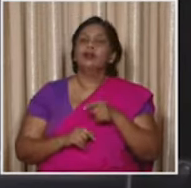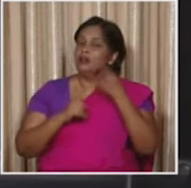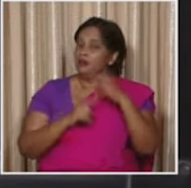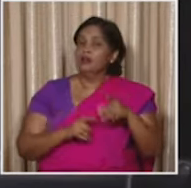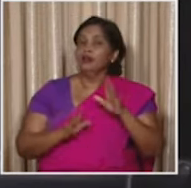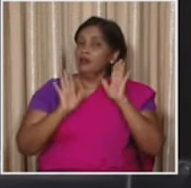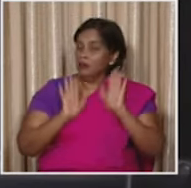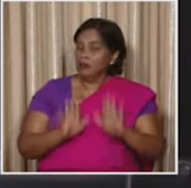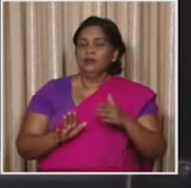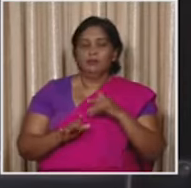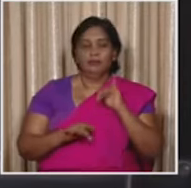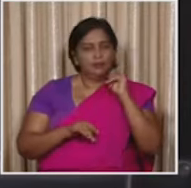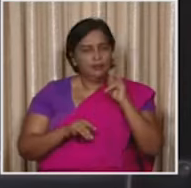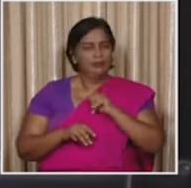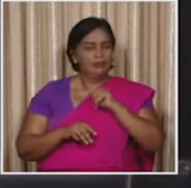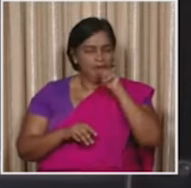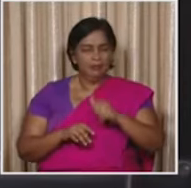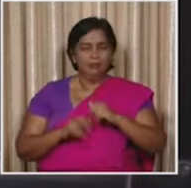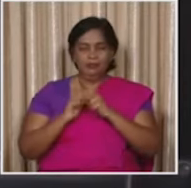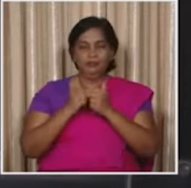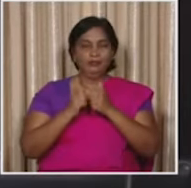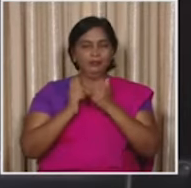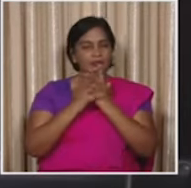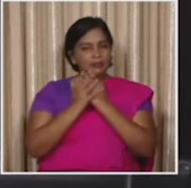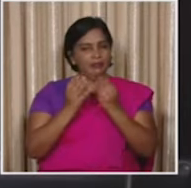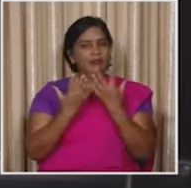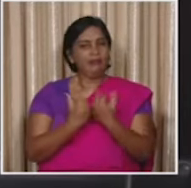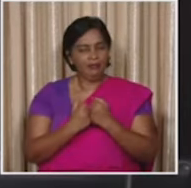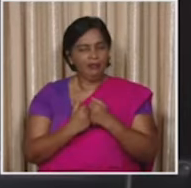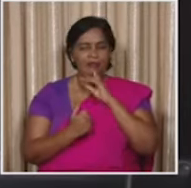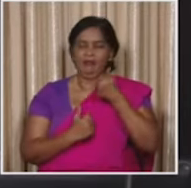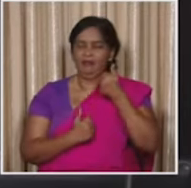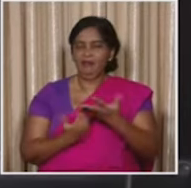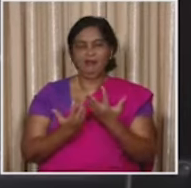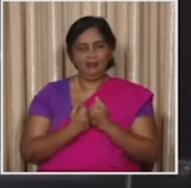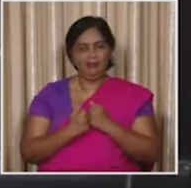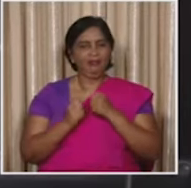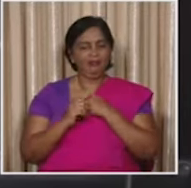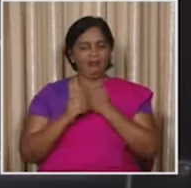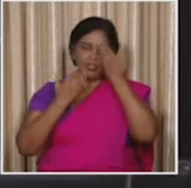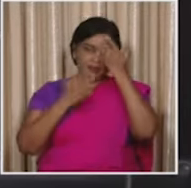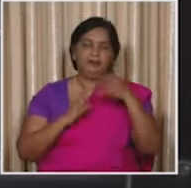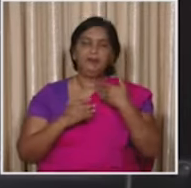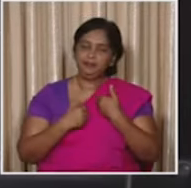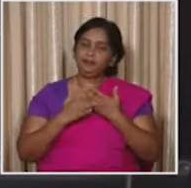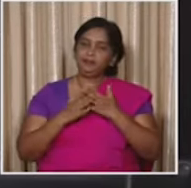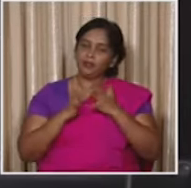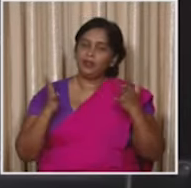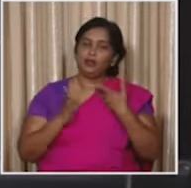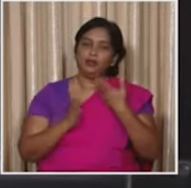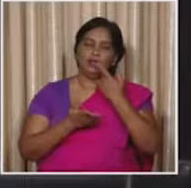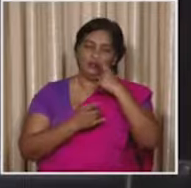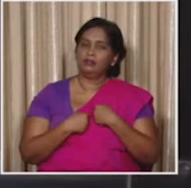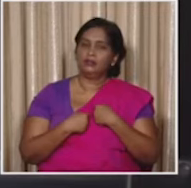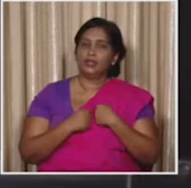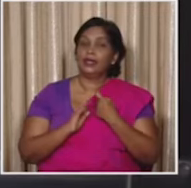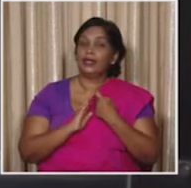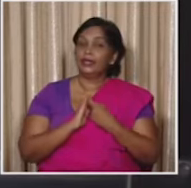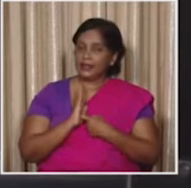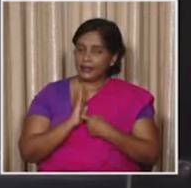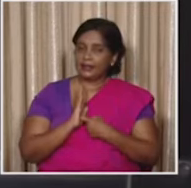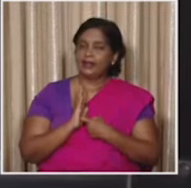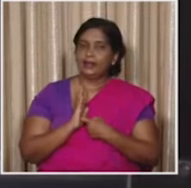meaningful solution. So we are open. Please write to us. Now the law is in the public realm. Now